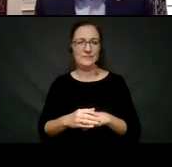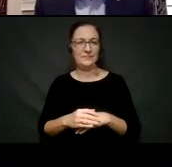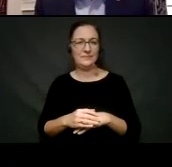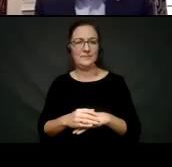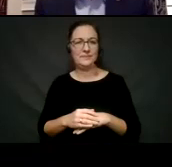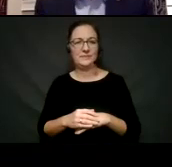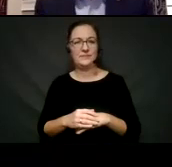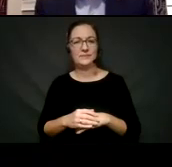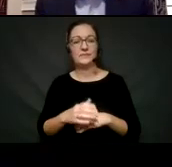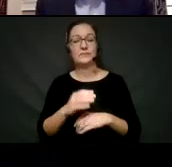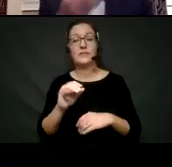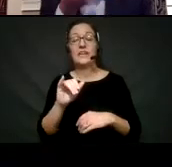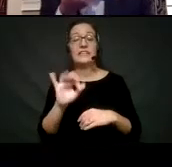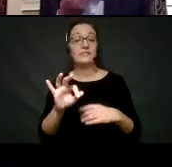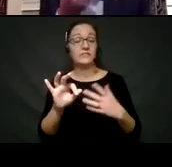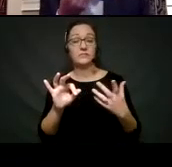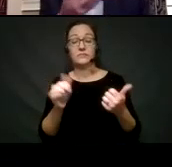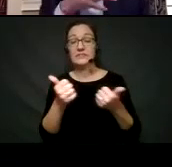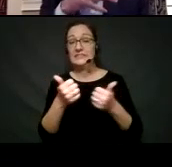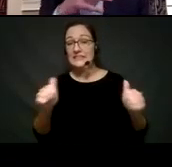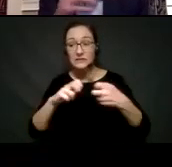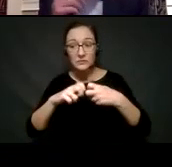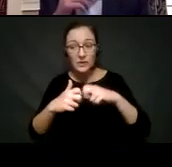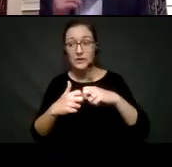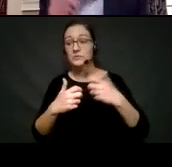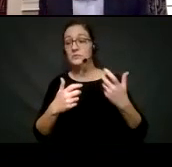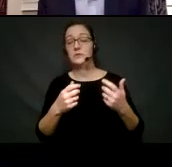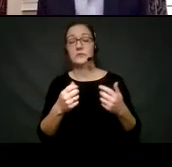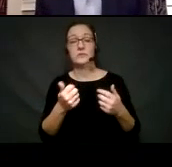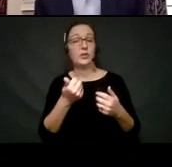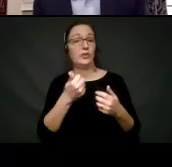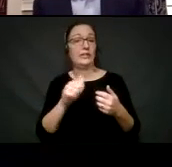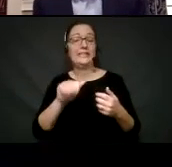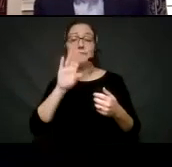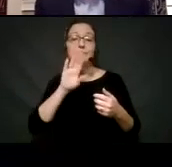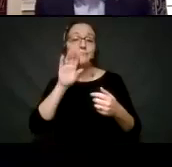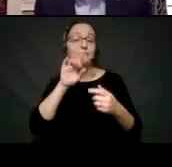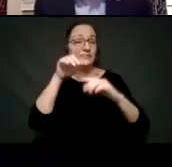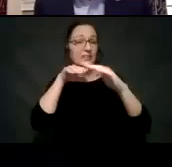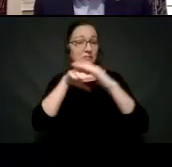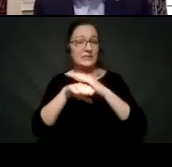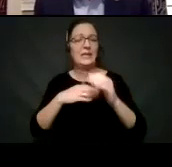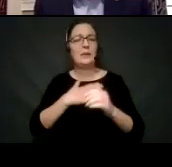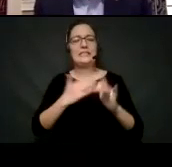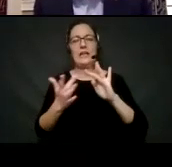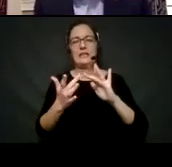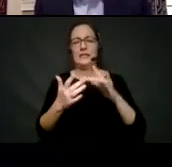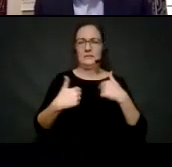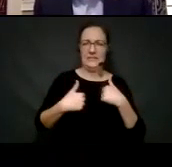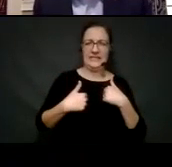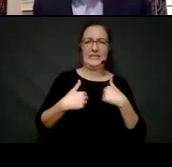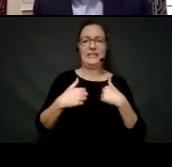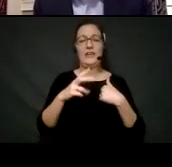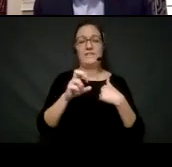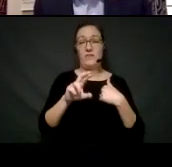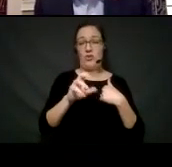And if you have any trouble or have any difficulties, please contact myself, Veronica Cosby, or